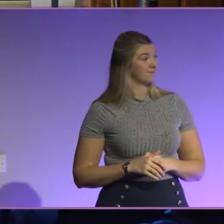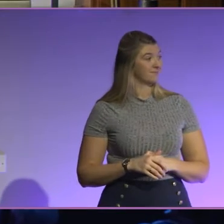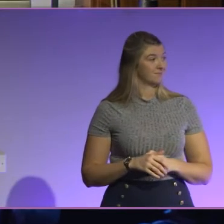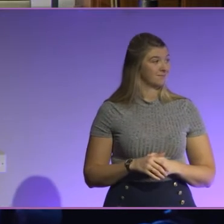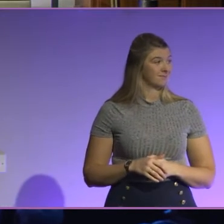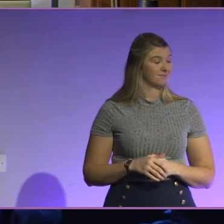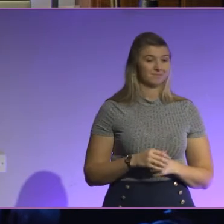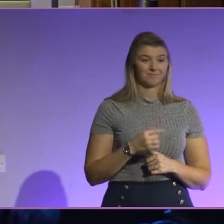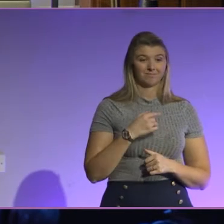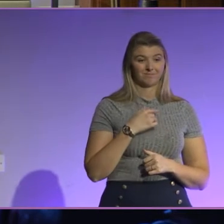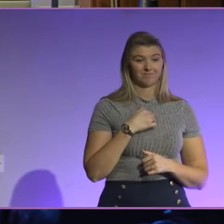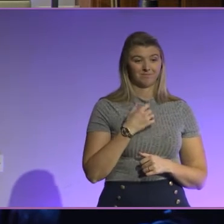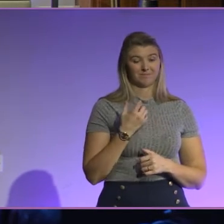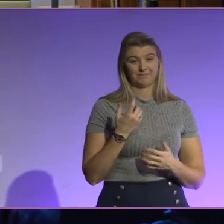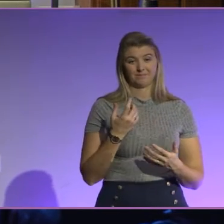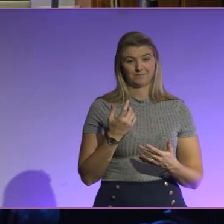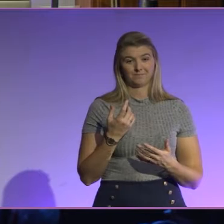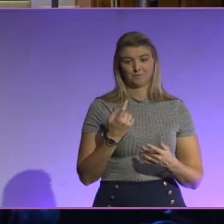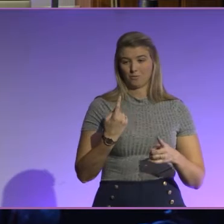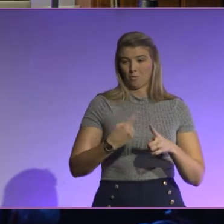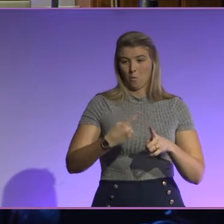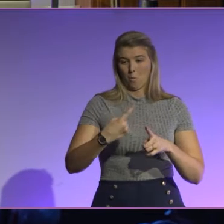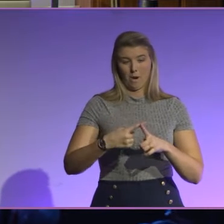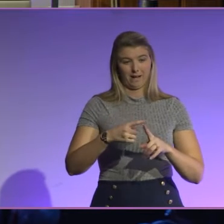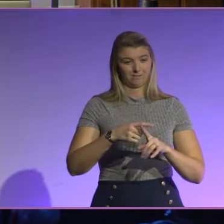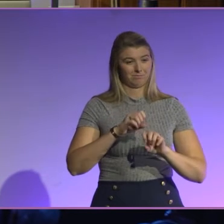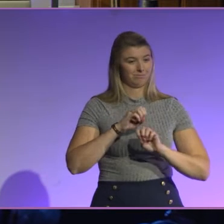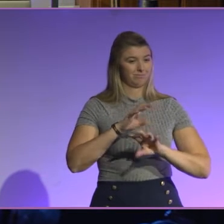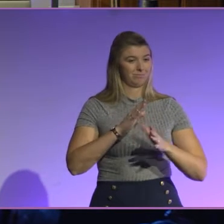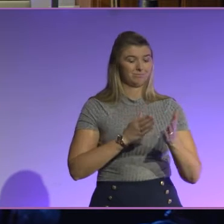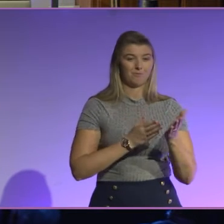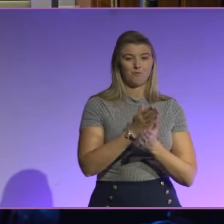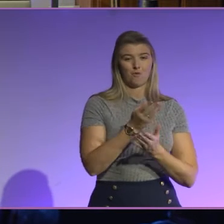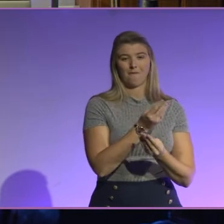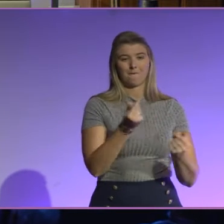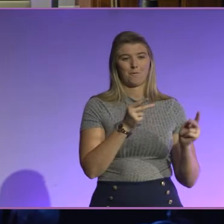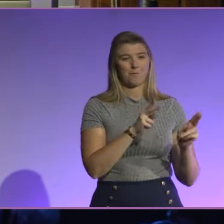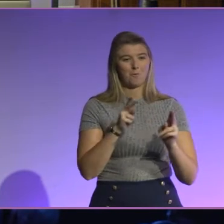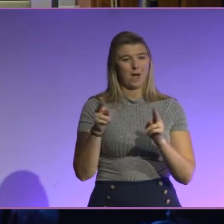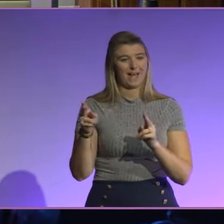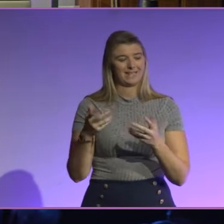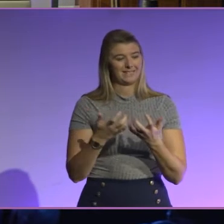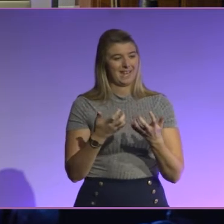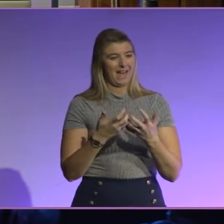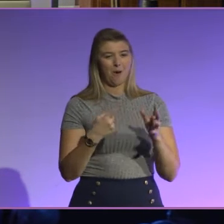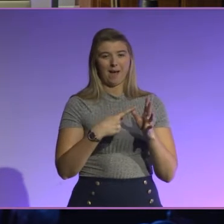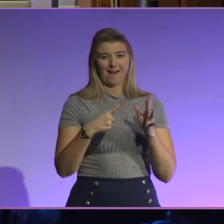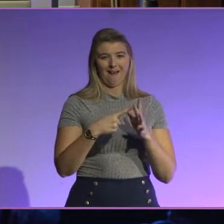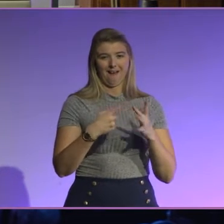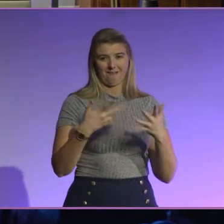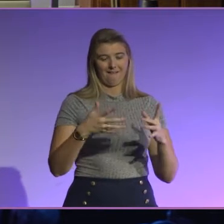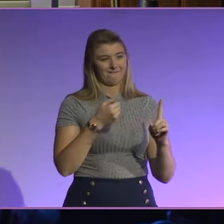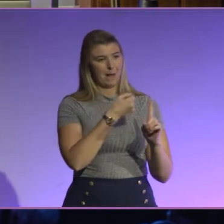I'm just going to have a quick canter through a few of the ways in which AI is